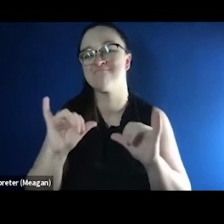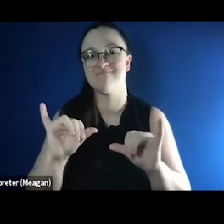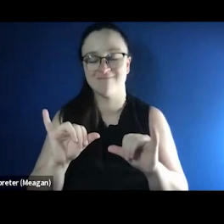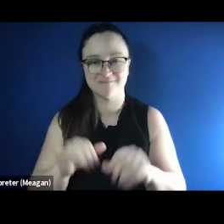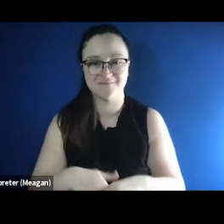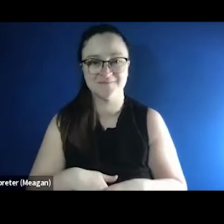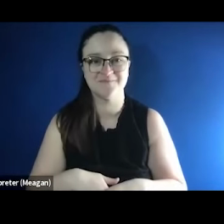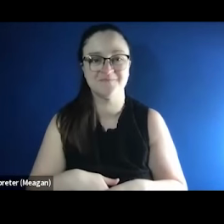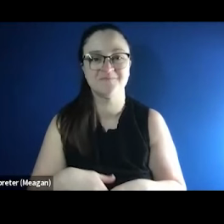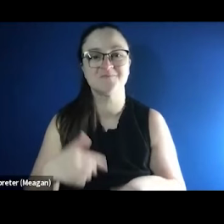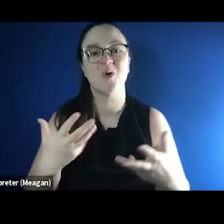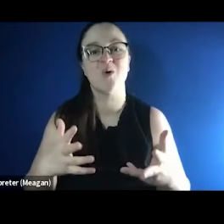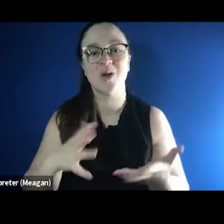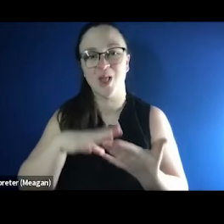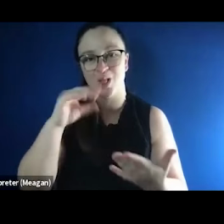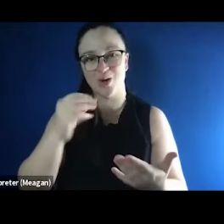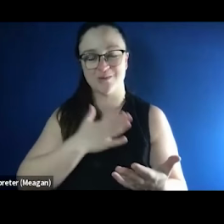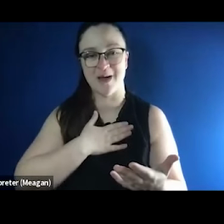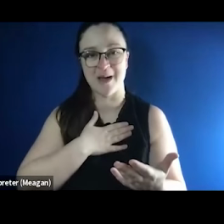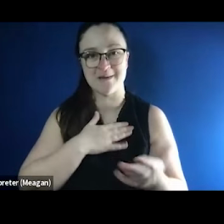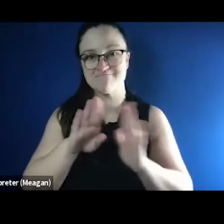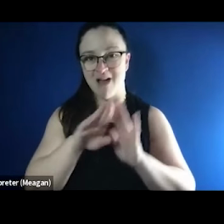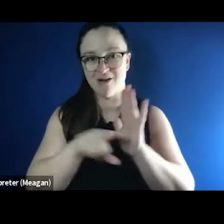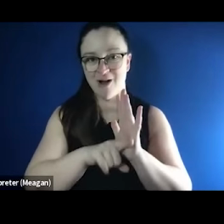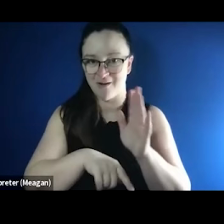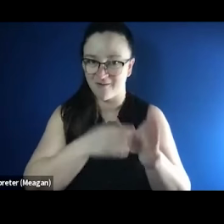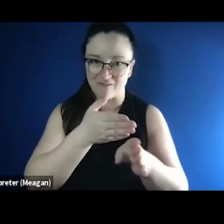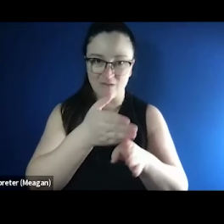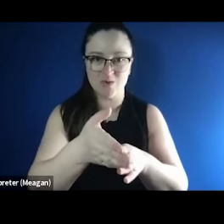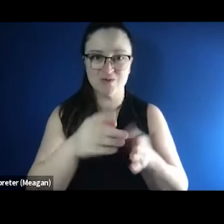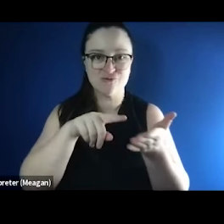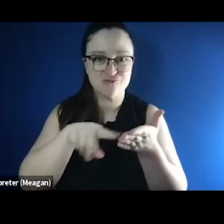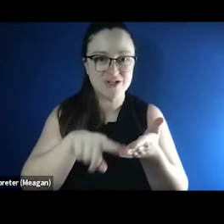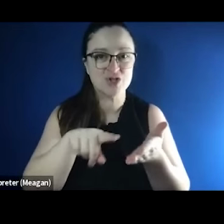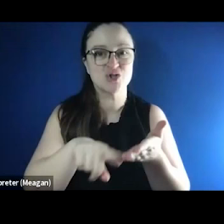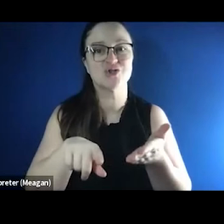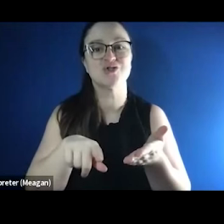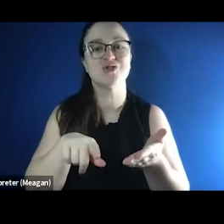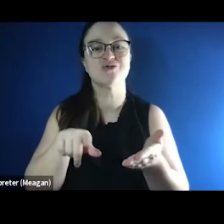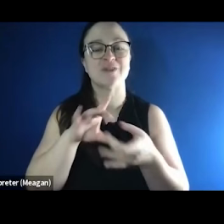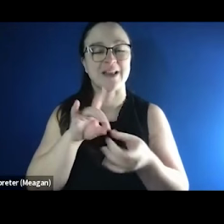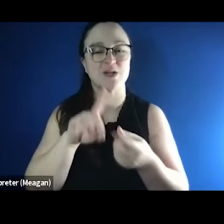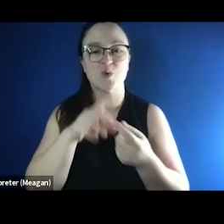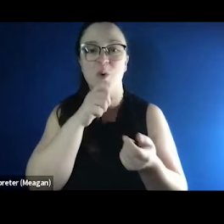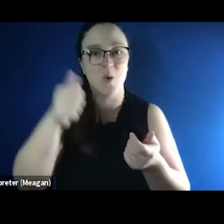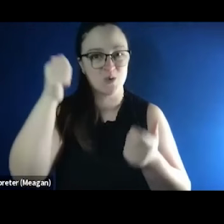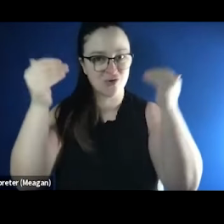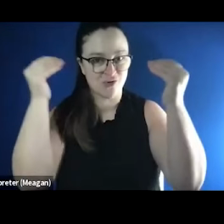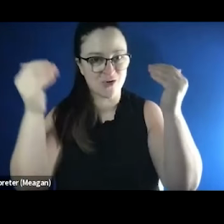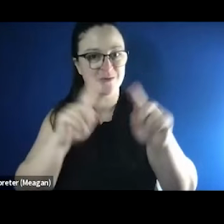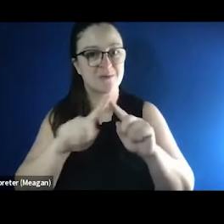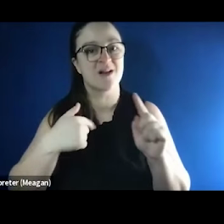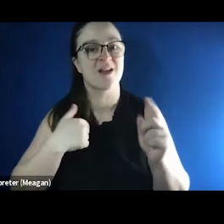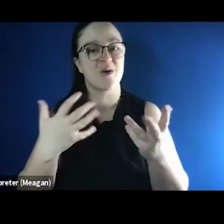So as we've already learned, my background is principally in research surrounding older adulthood, but I did want to offer a couple of disclosures,